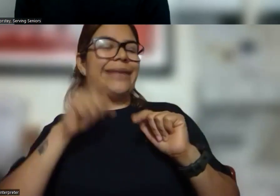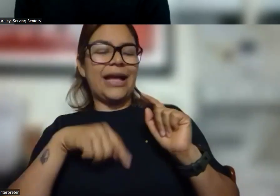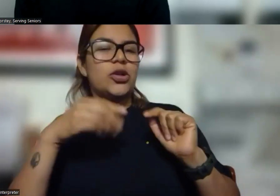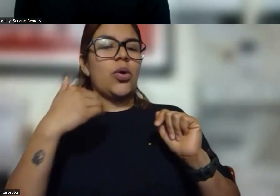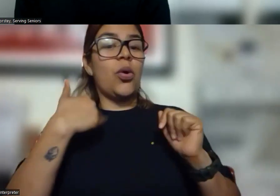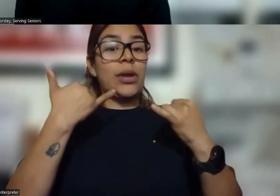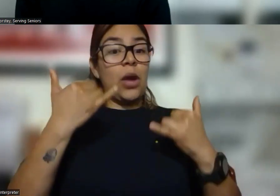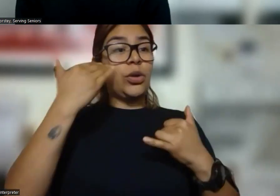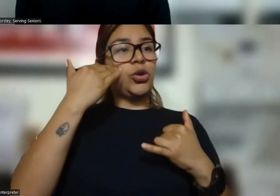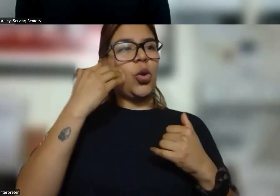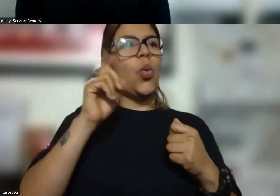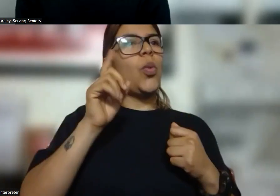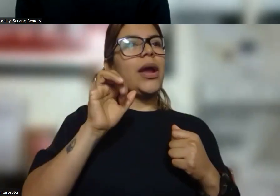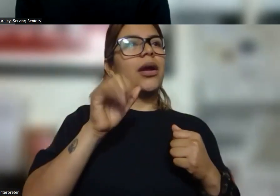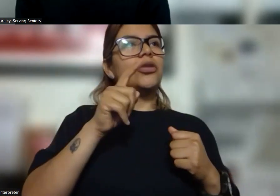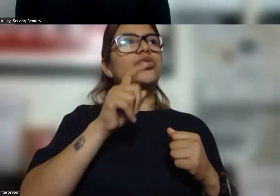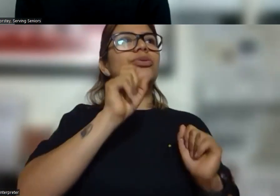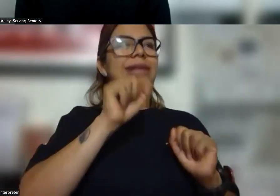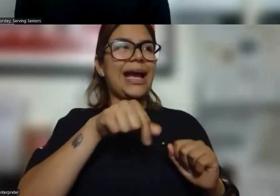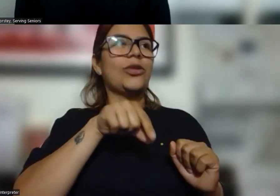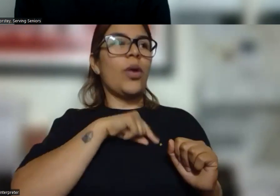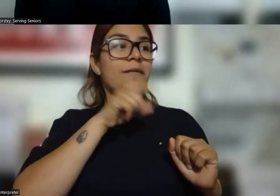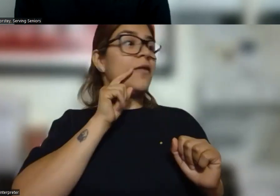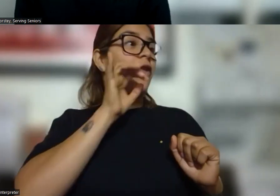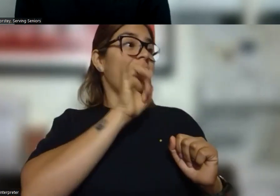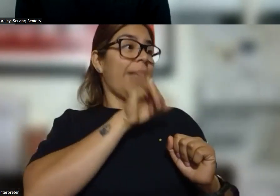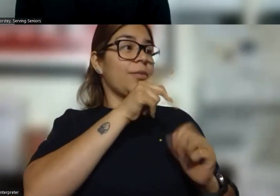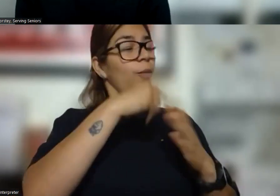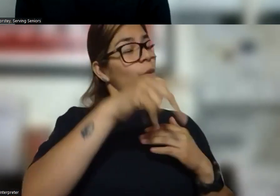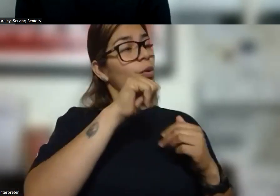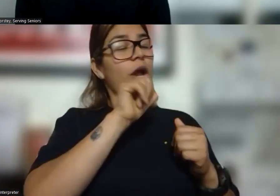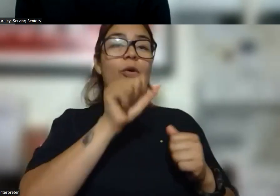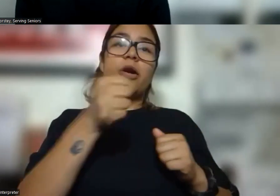the eligibility criteria for the in-place housing choice voucher.